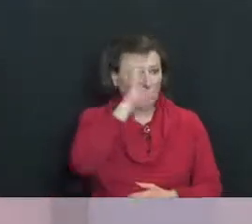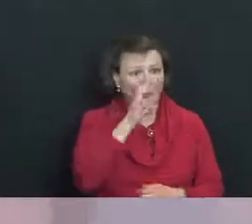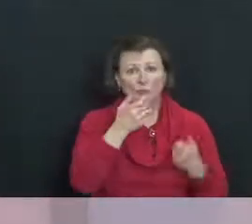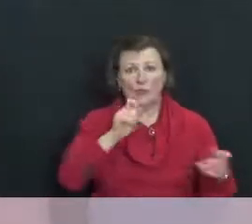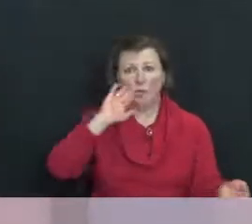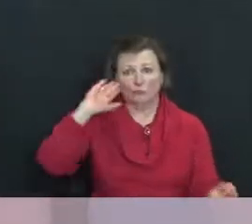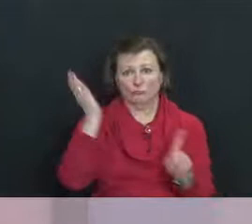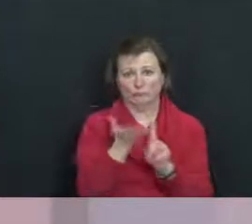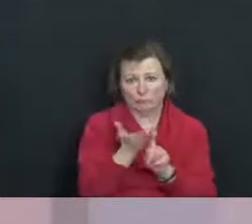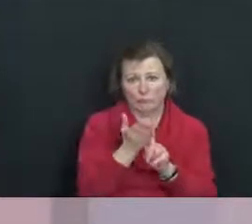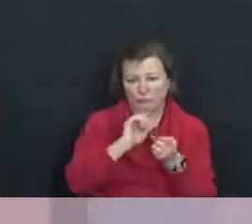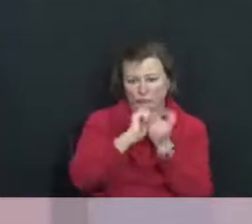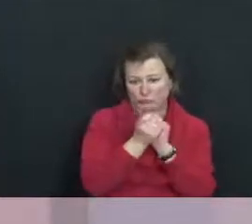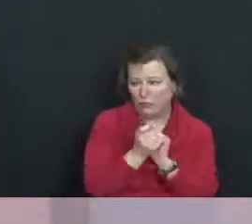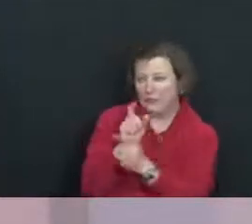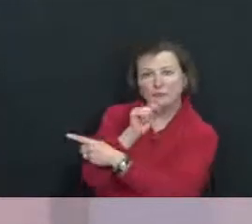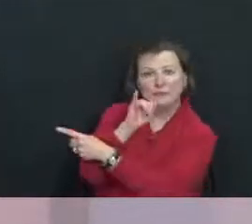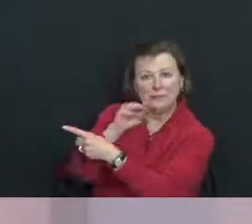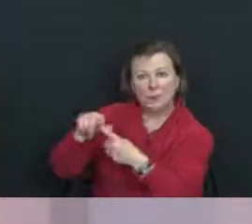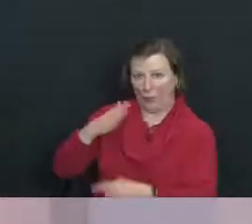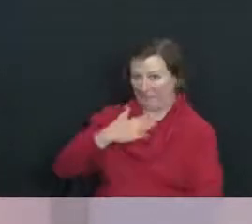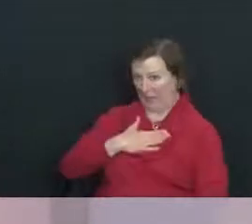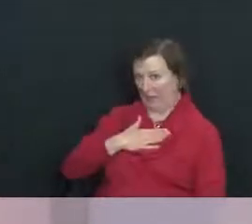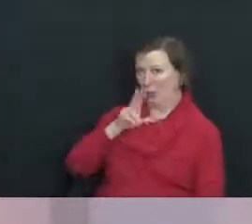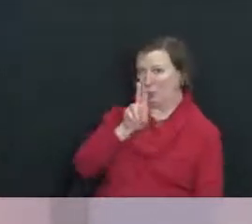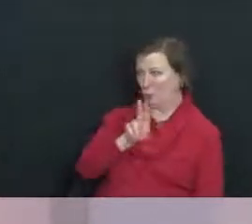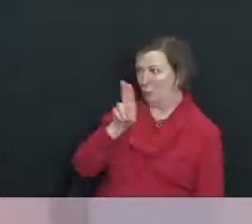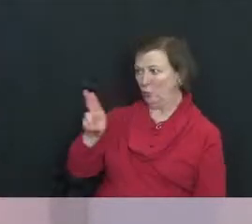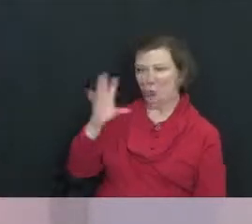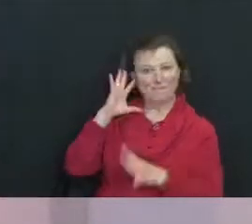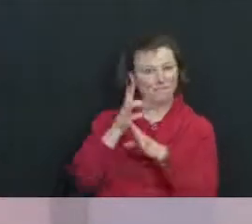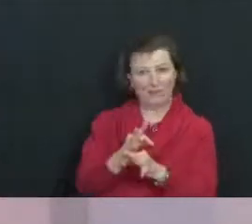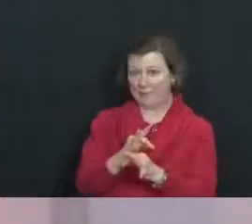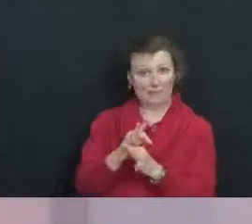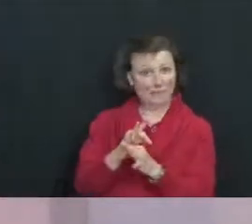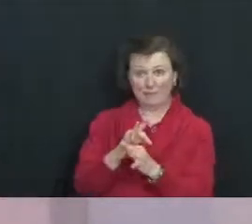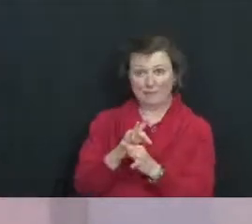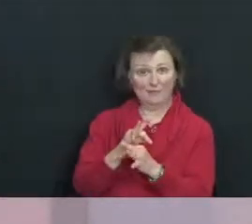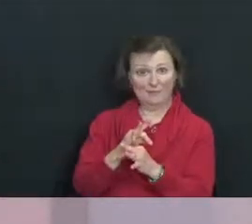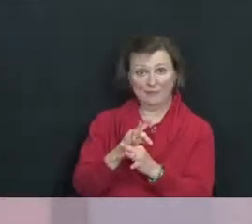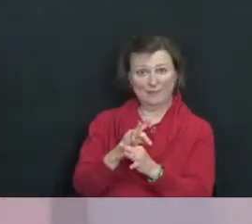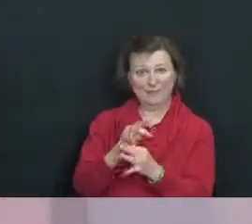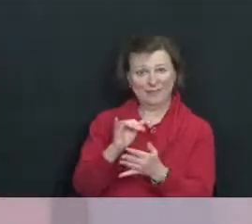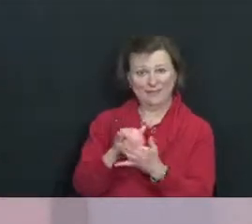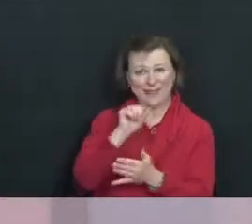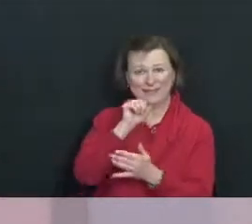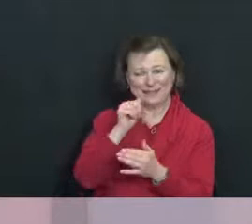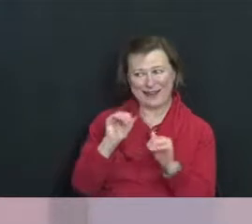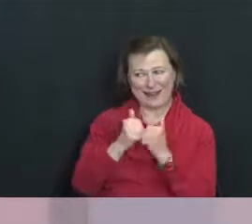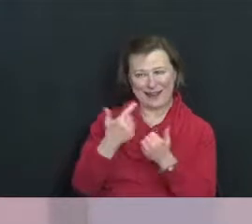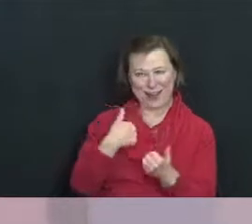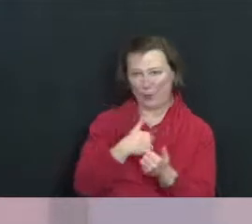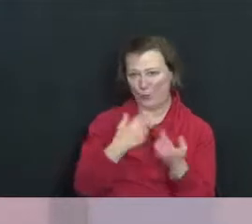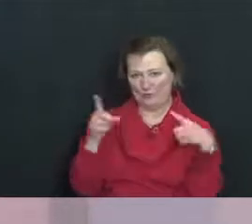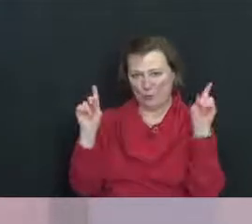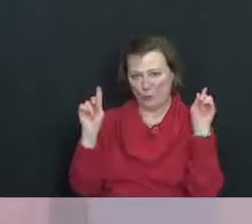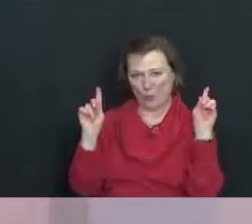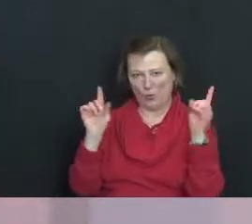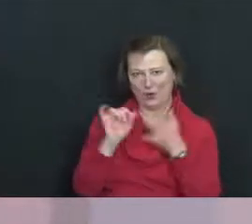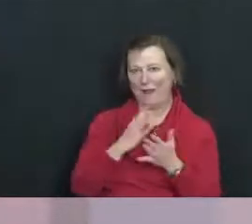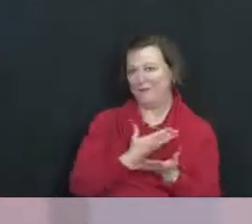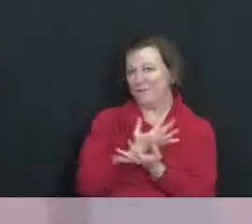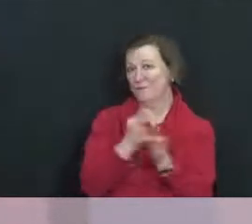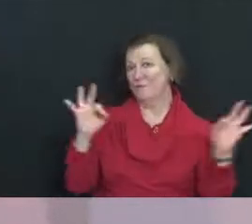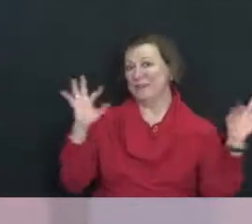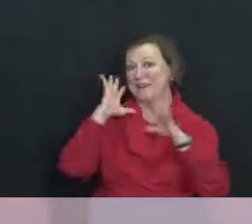Tim to my Unitarian Universalist faith, because that's not the way it works. That's not the way our free faith